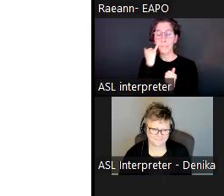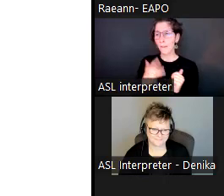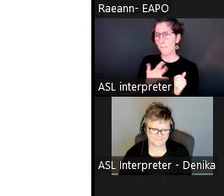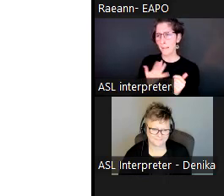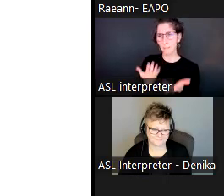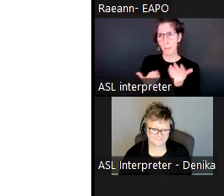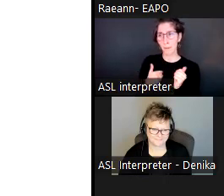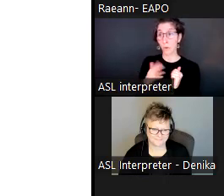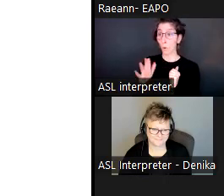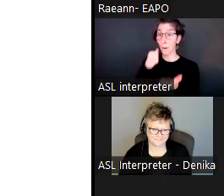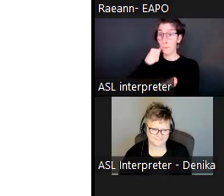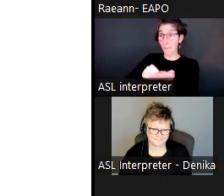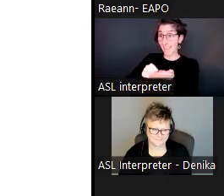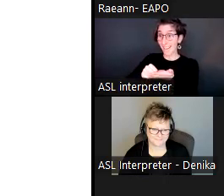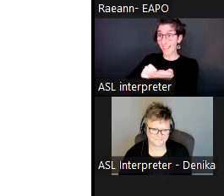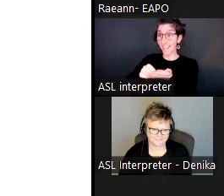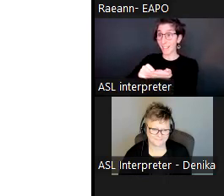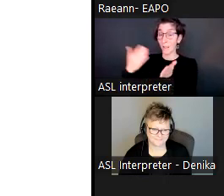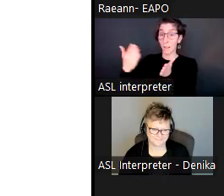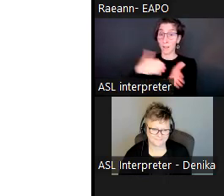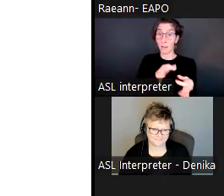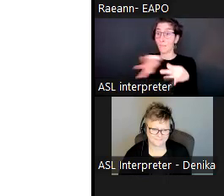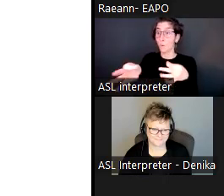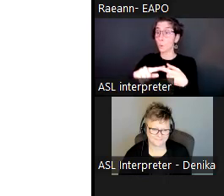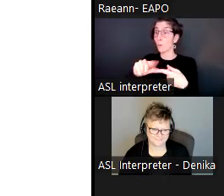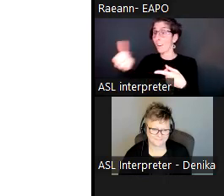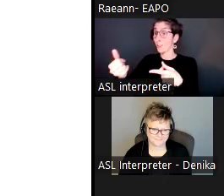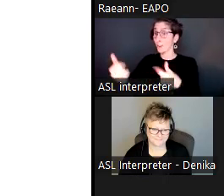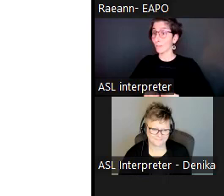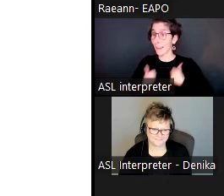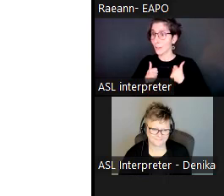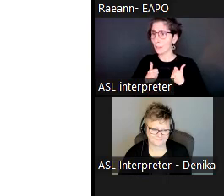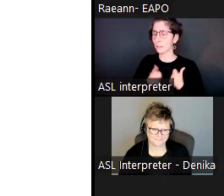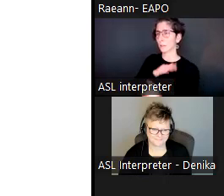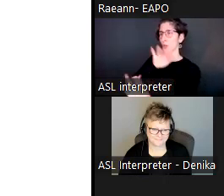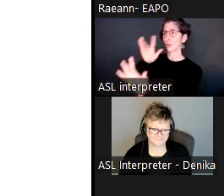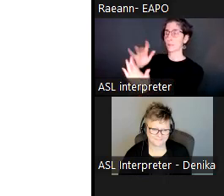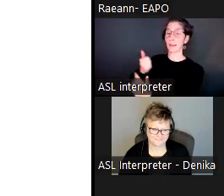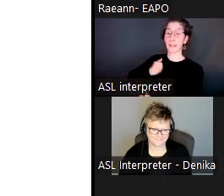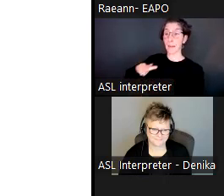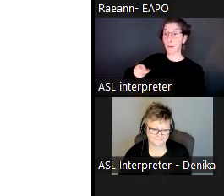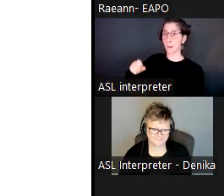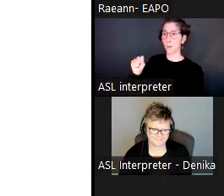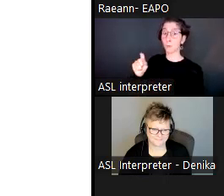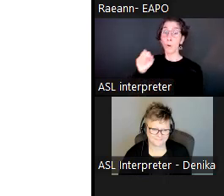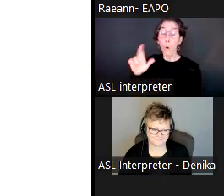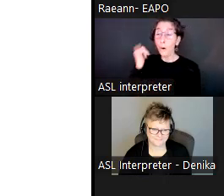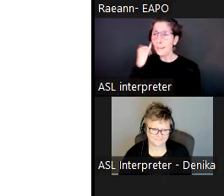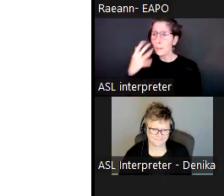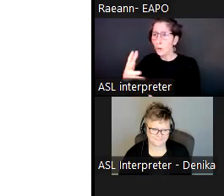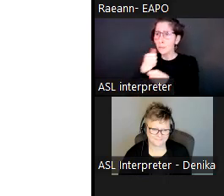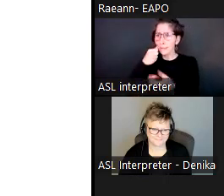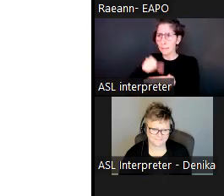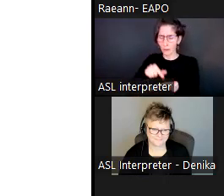mail has been redirected, notify Canada Post. Or if you receive mail that you don't think belongs to